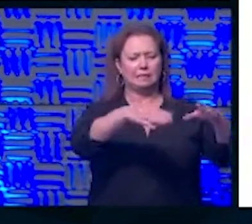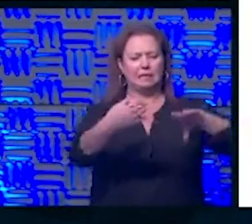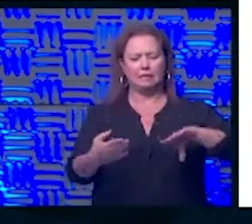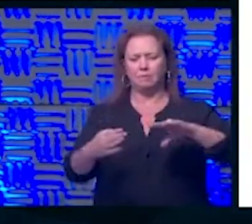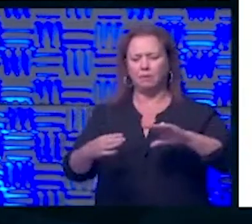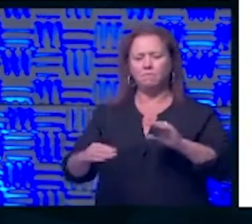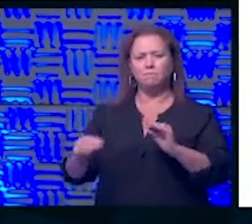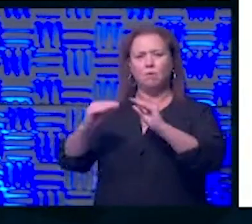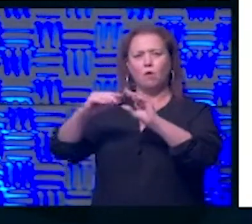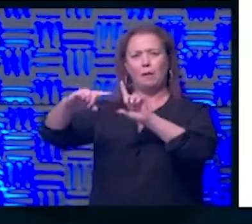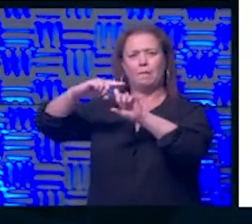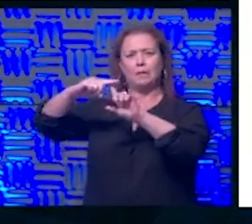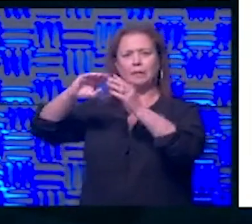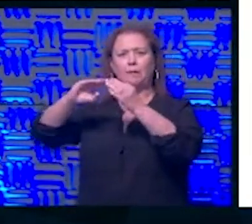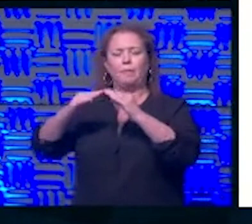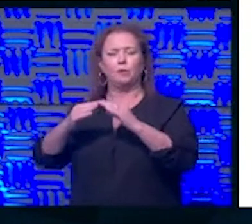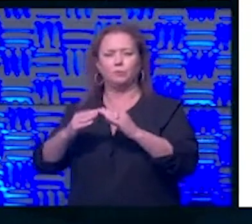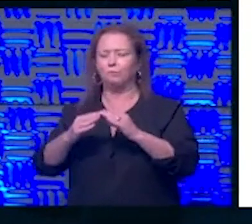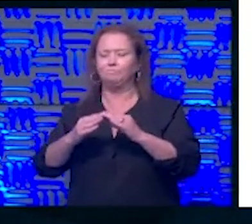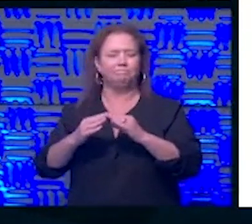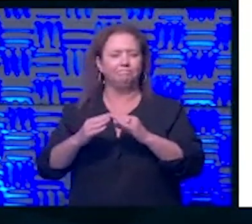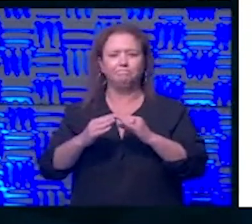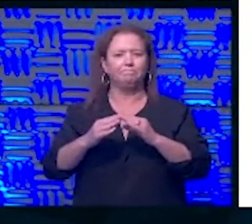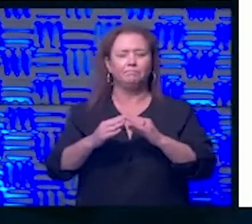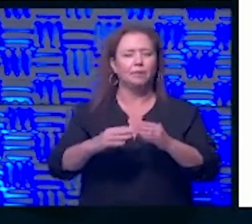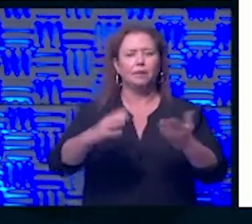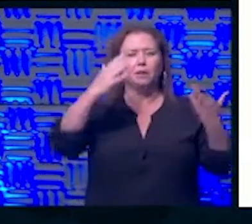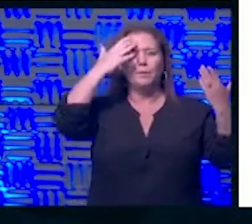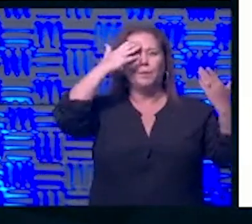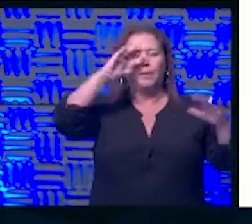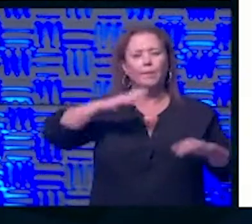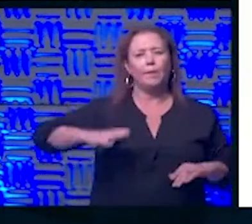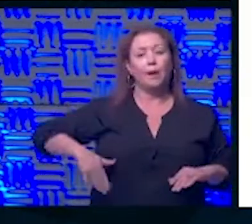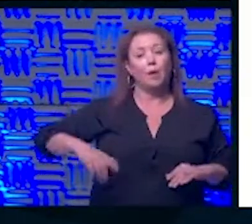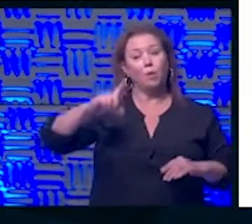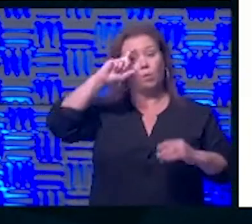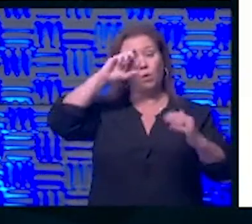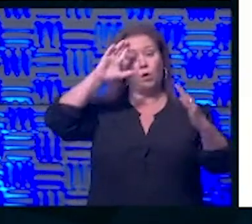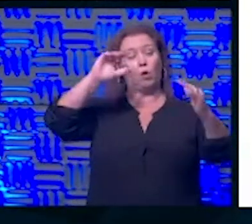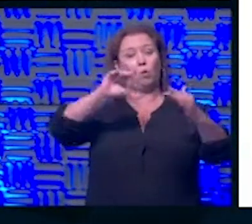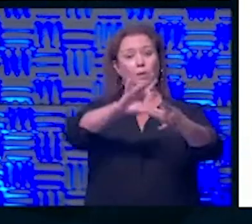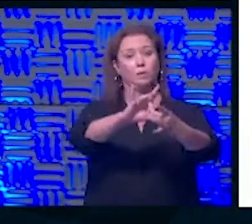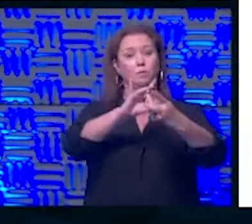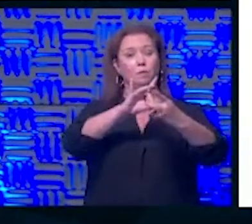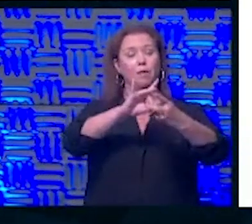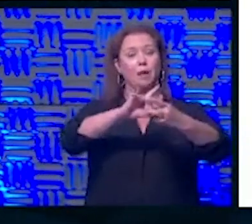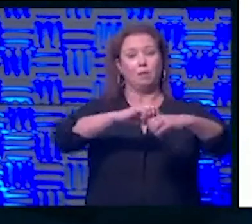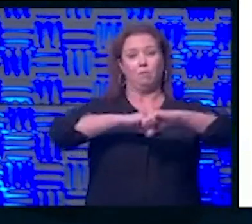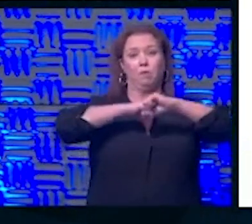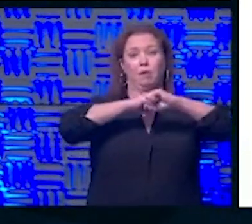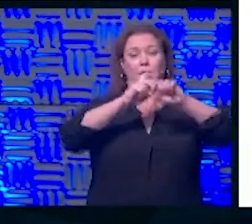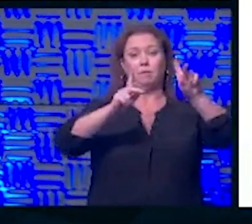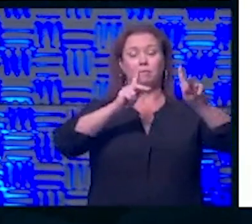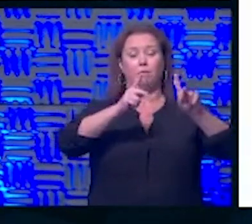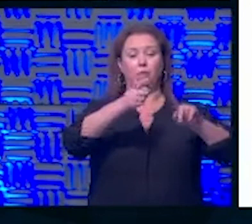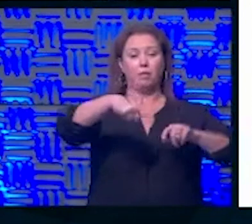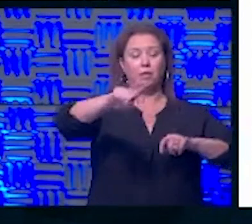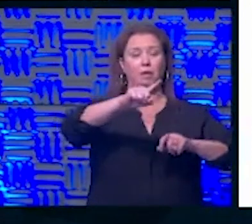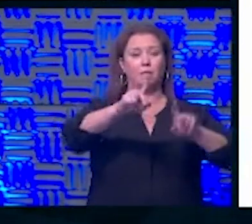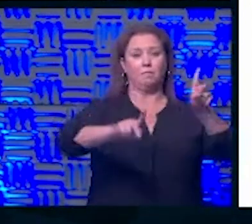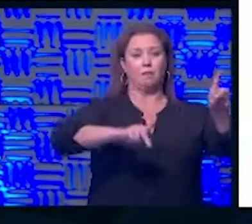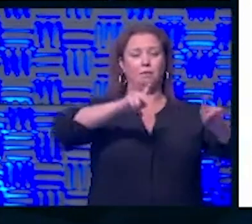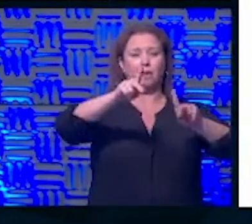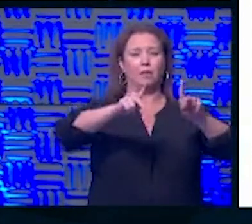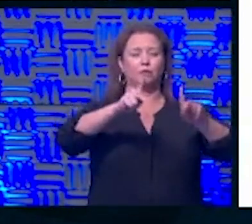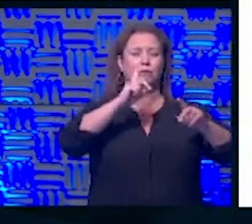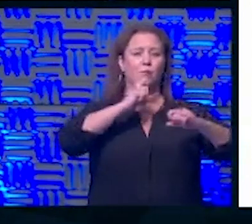positivity? I don't think we know. I think we hope that it's related to the way we're protecting those that are most vulnerable, like those in